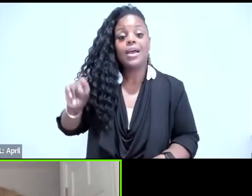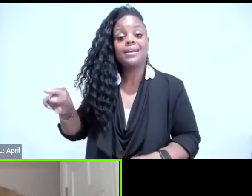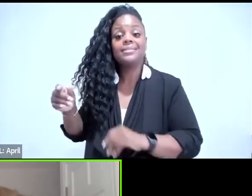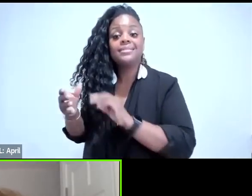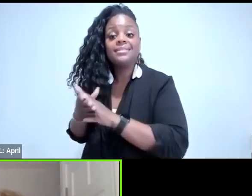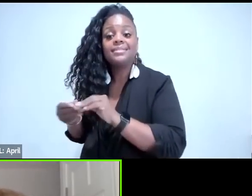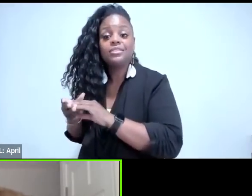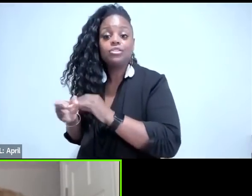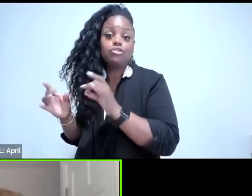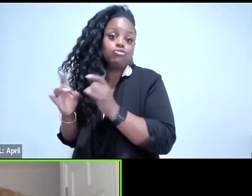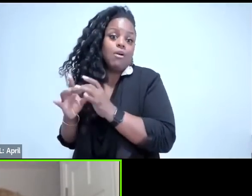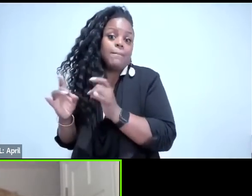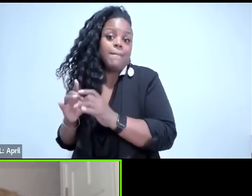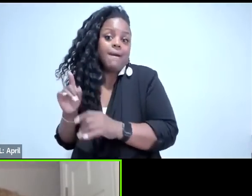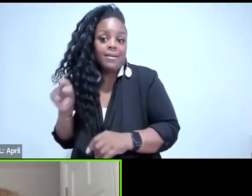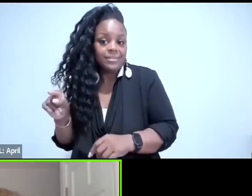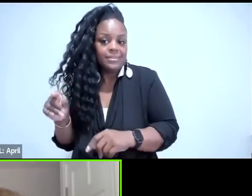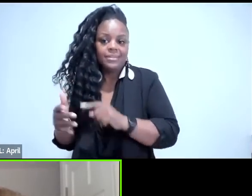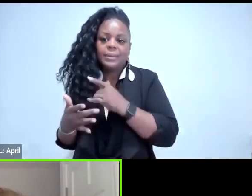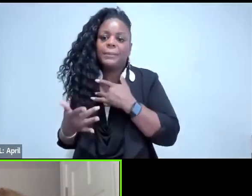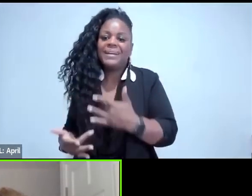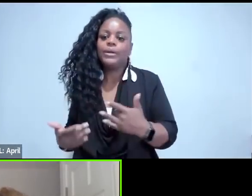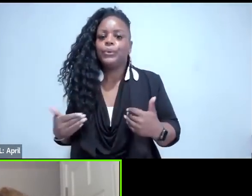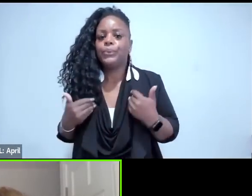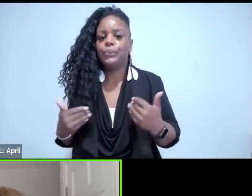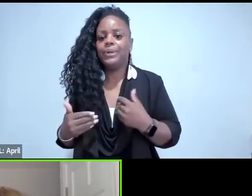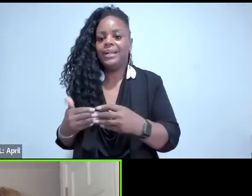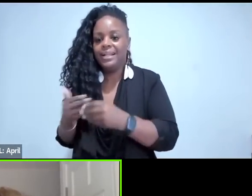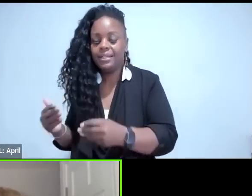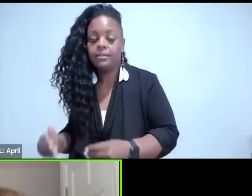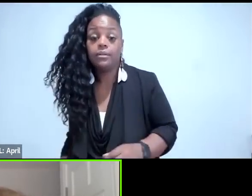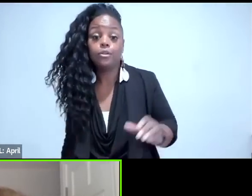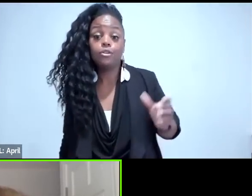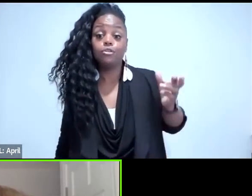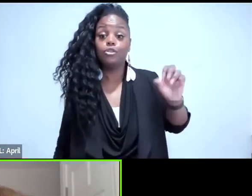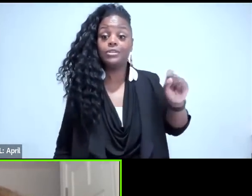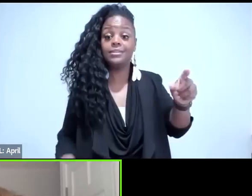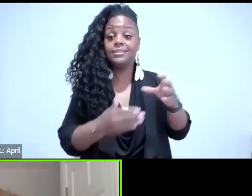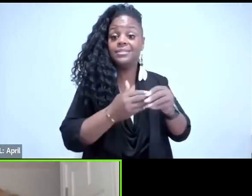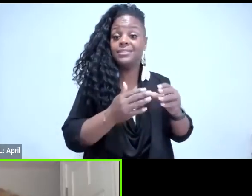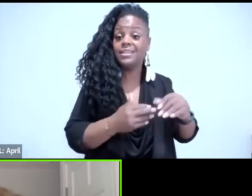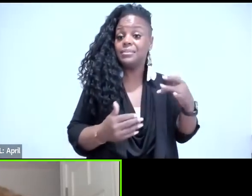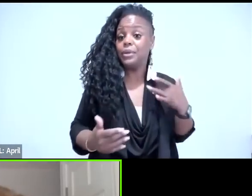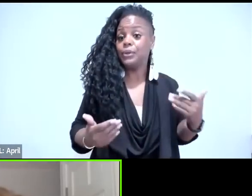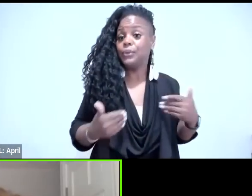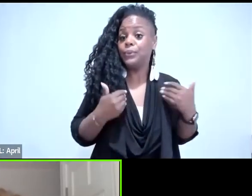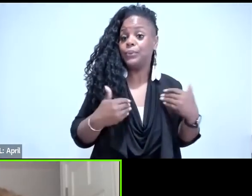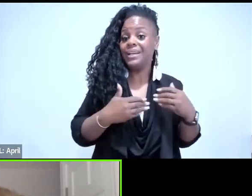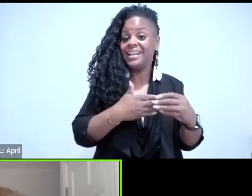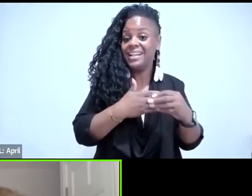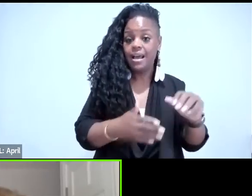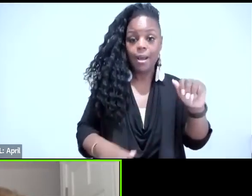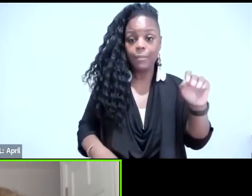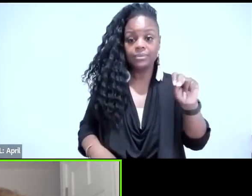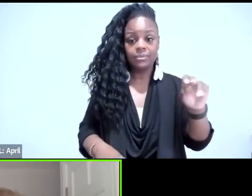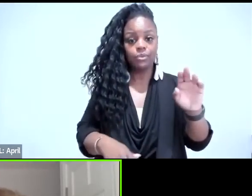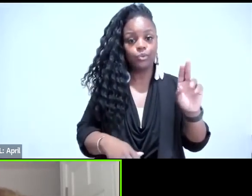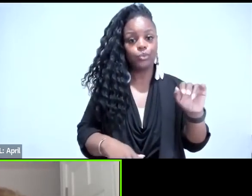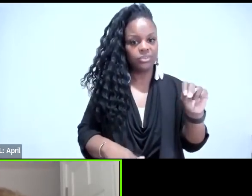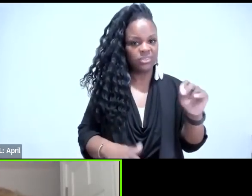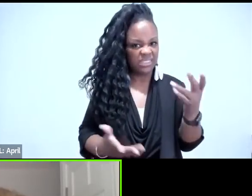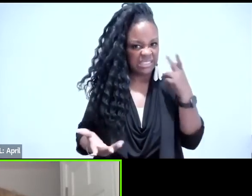he's a young man in a position of leadership of his union. it makes me think about the people who built the unions